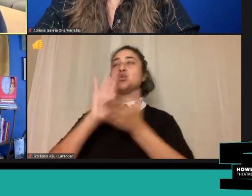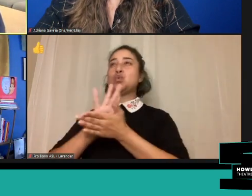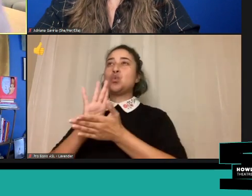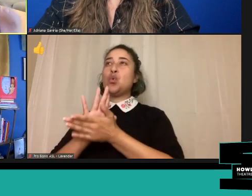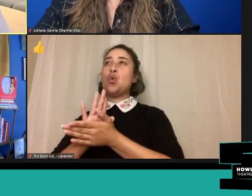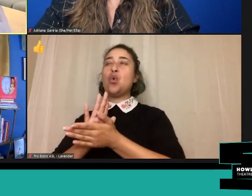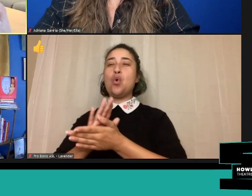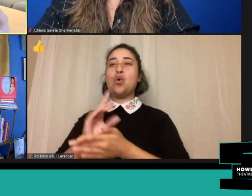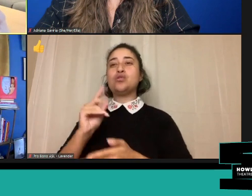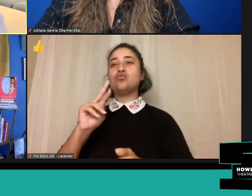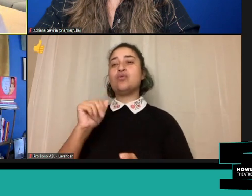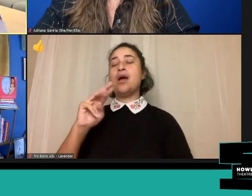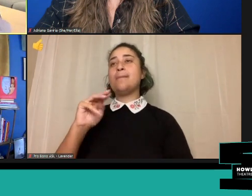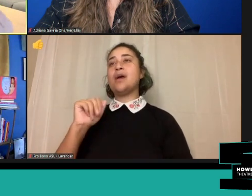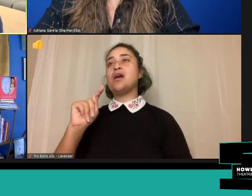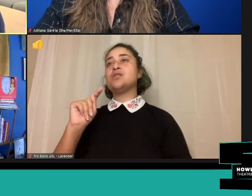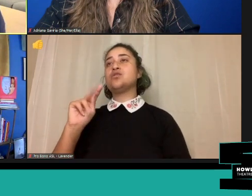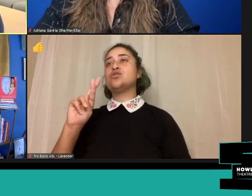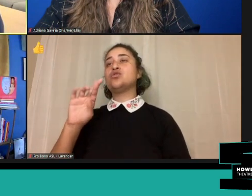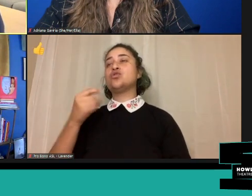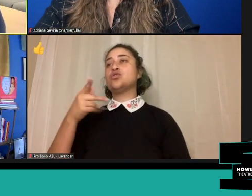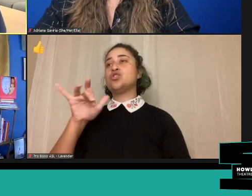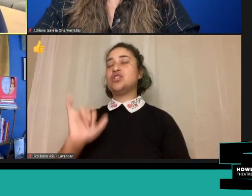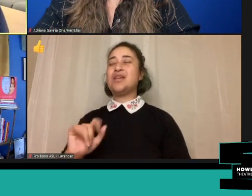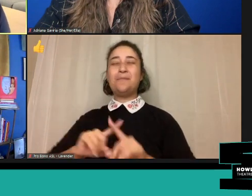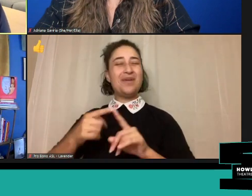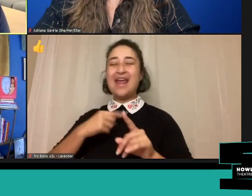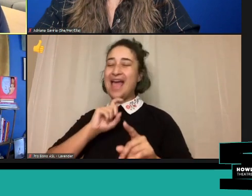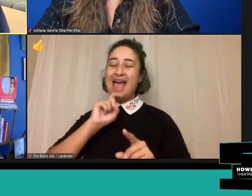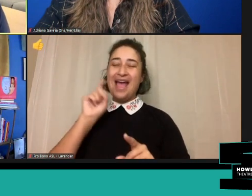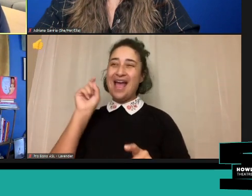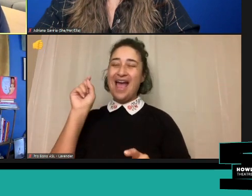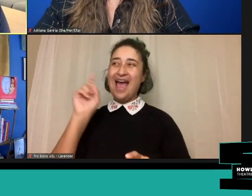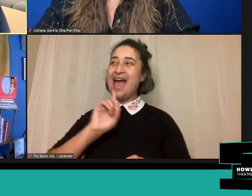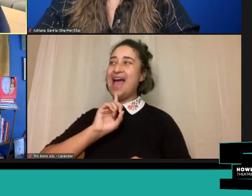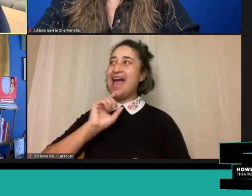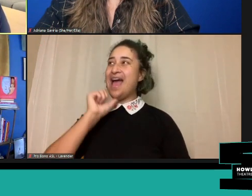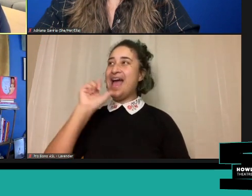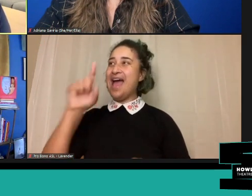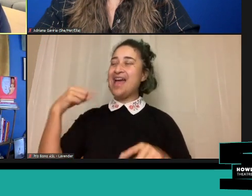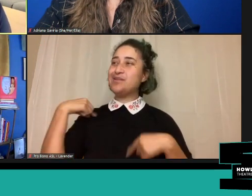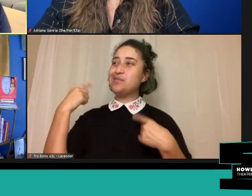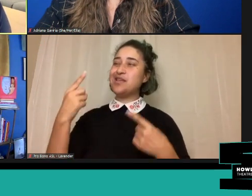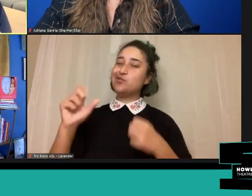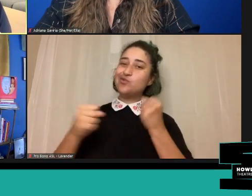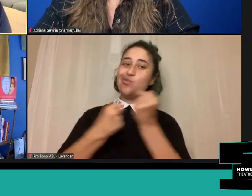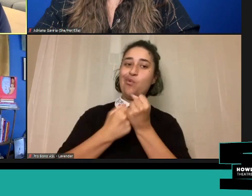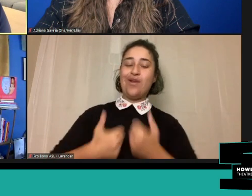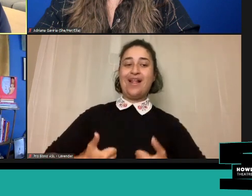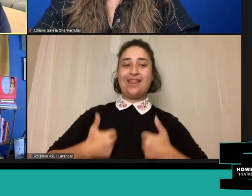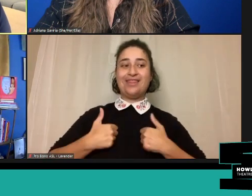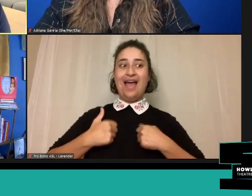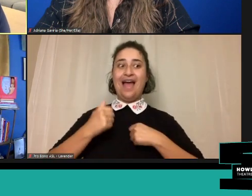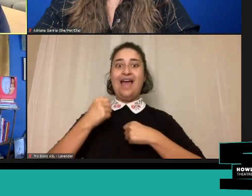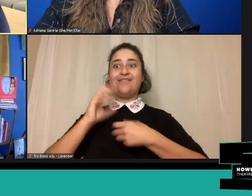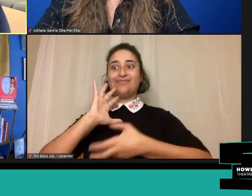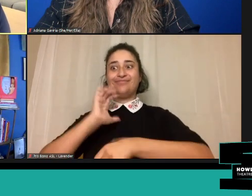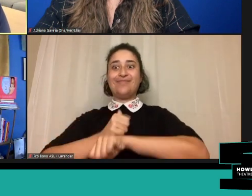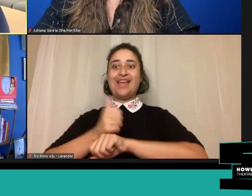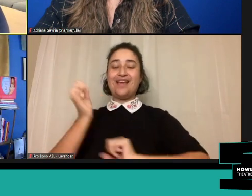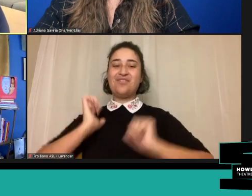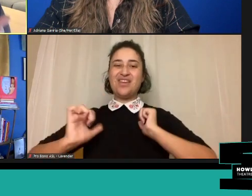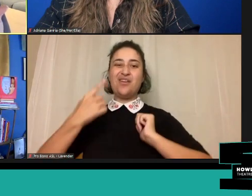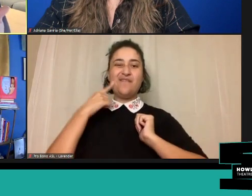been overseeing and supporting like the making of live theater. And so that's been really inspirational, and I'm really looking forward